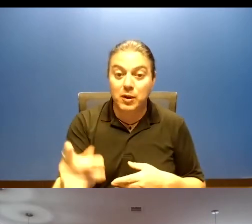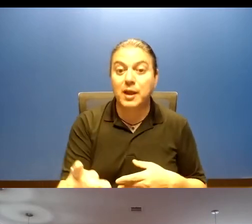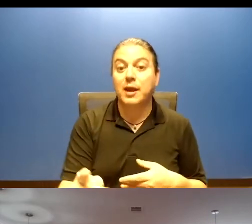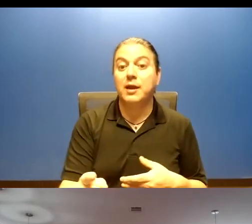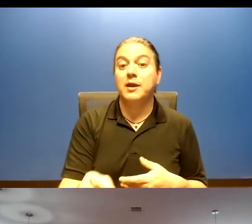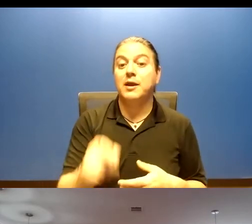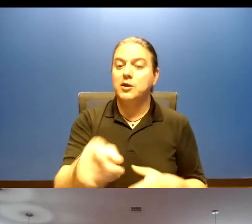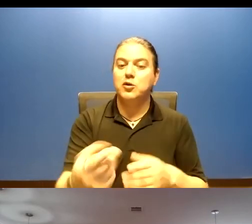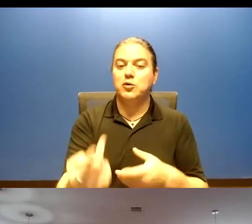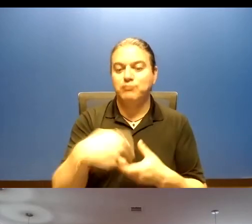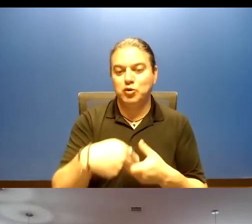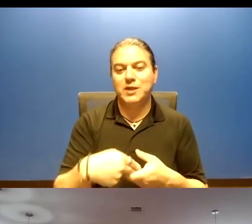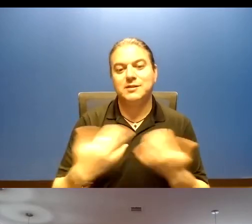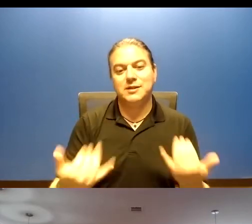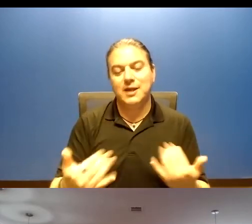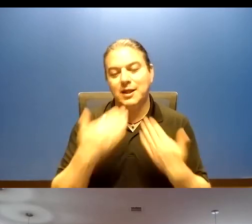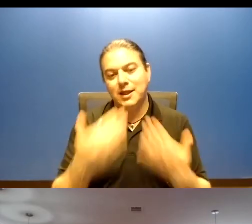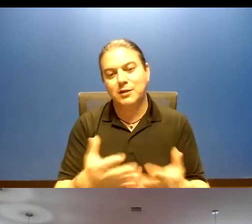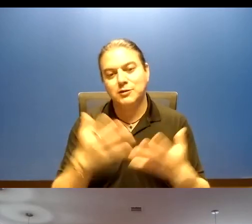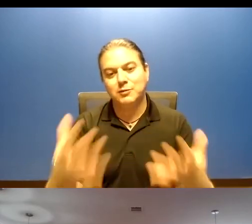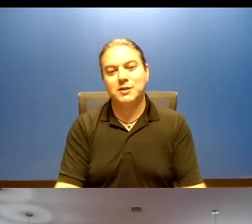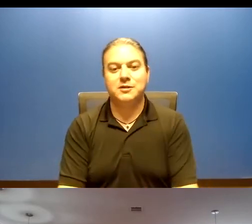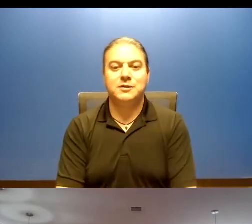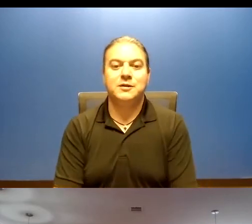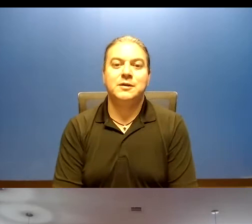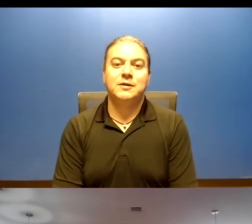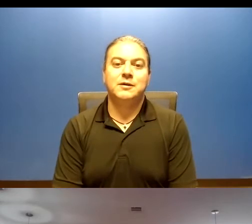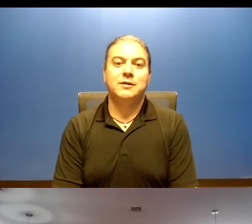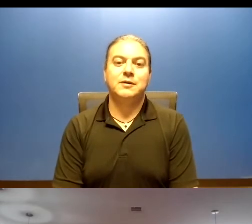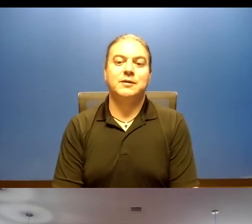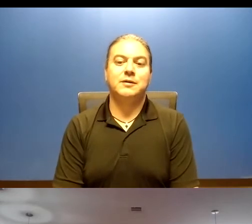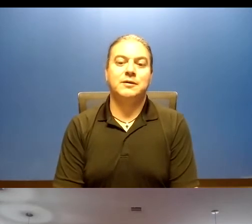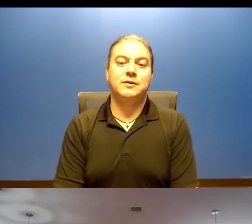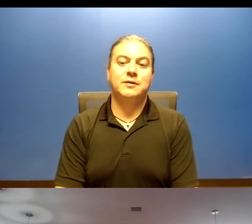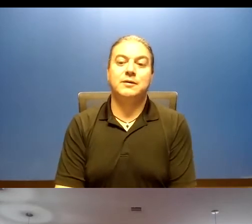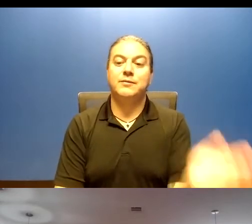you're with us. Thank you so much. Thank you. Sheri,